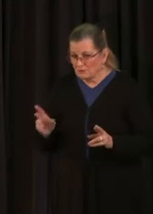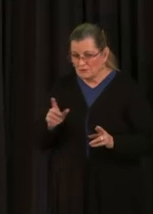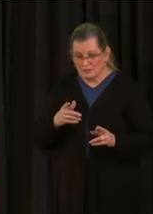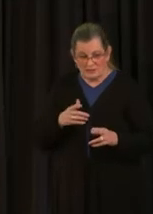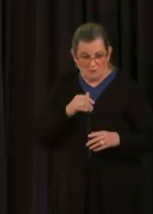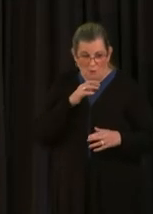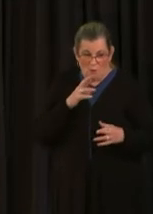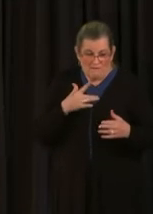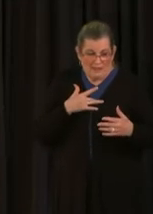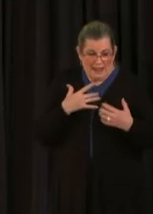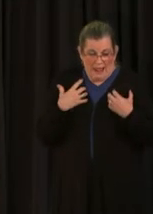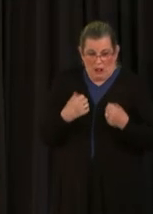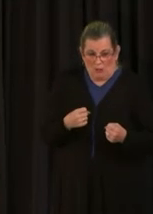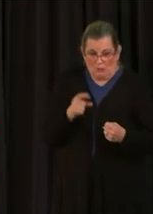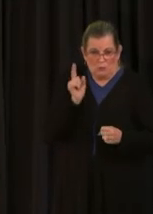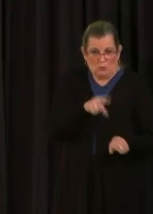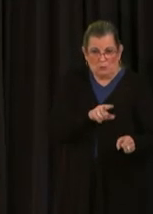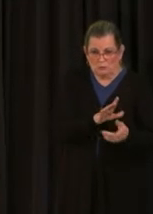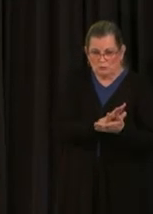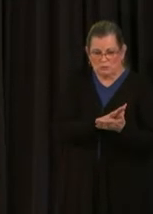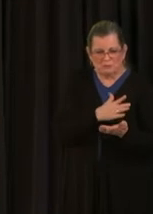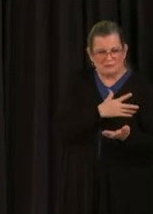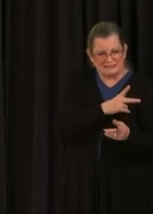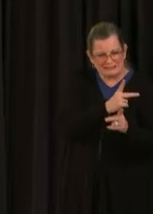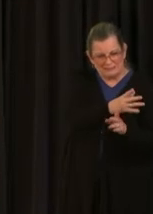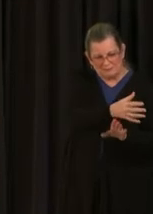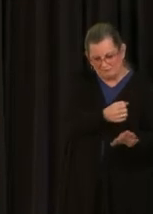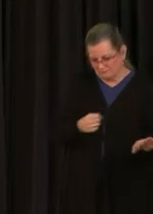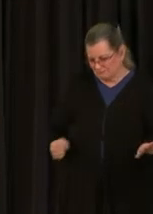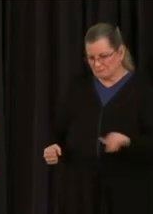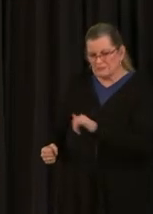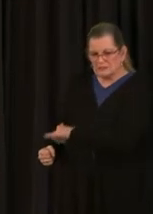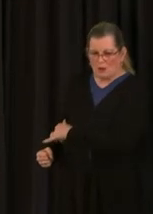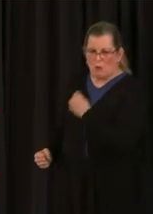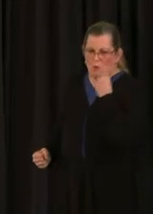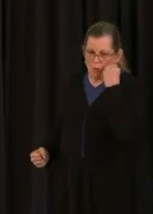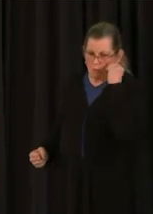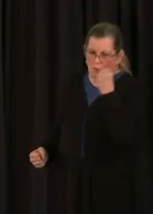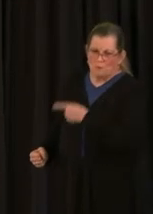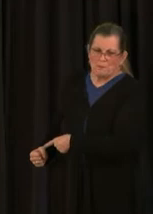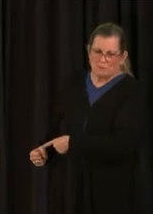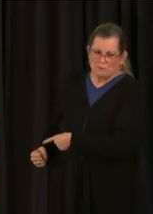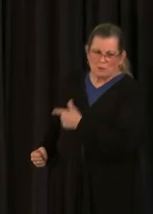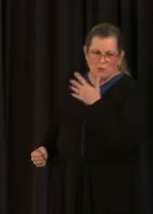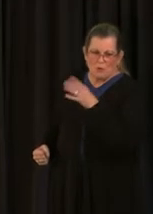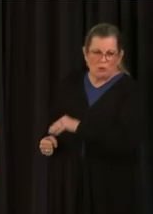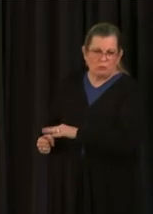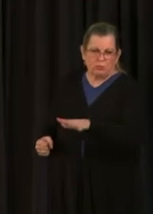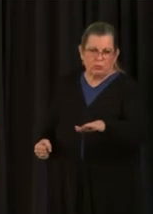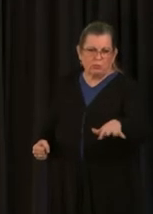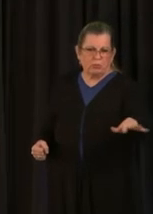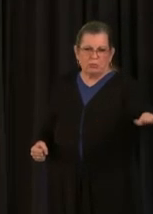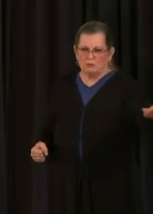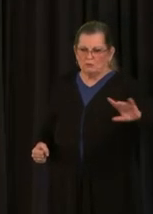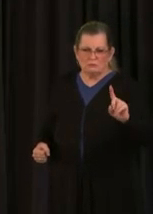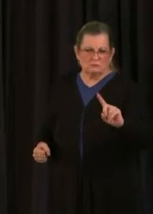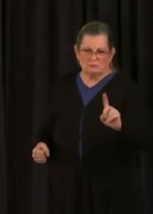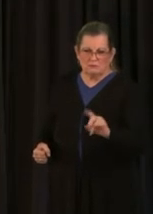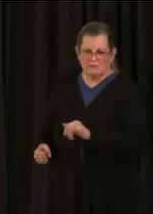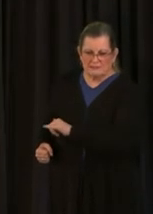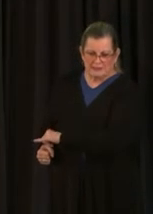from the left to the right, where every other seat is taken, which has reduced the number of